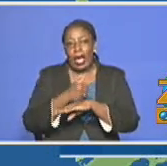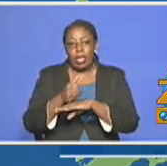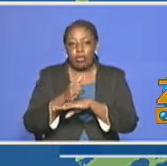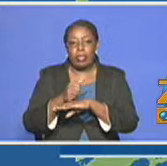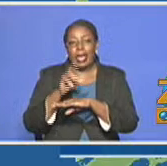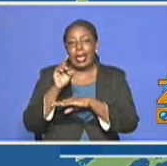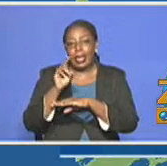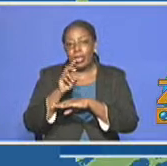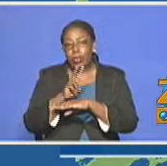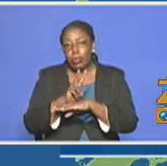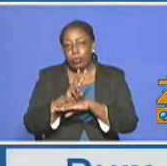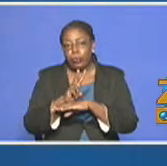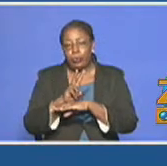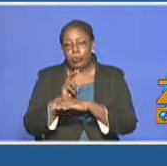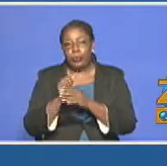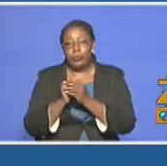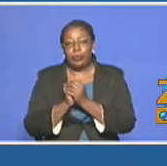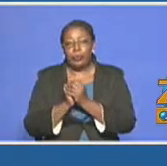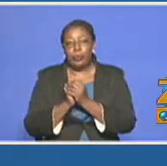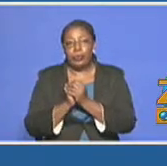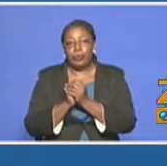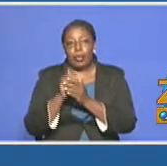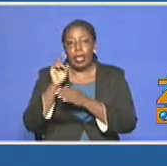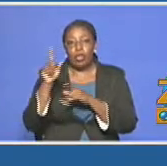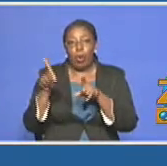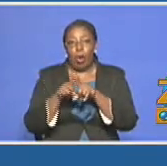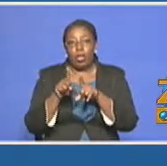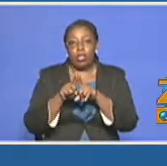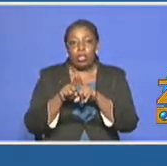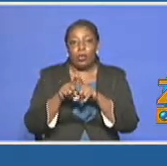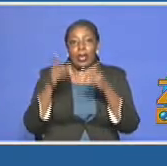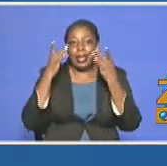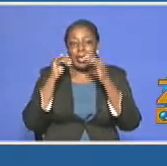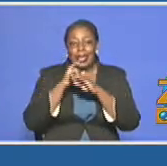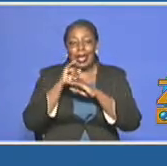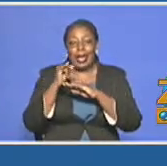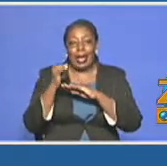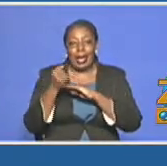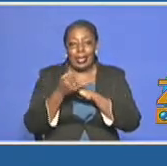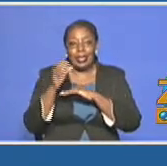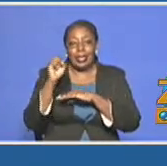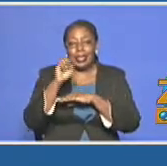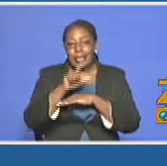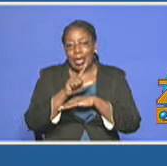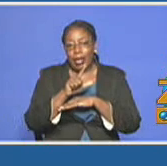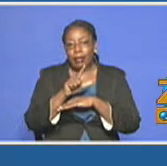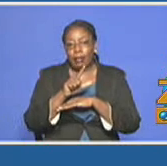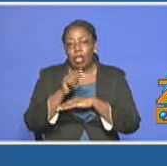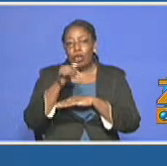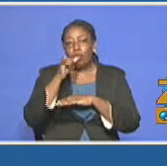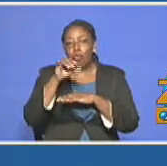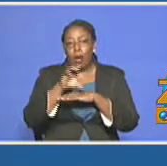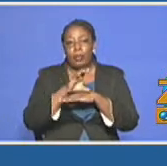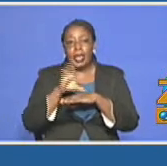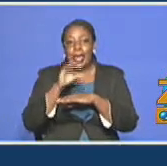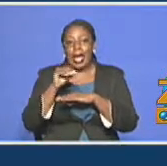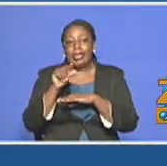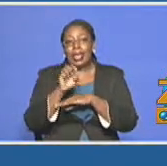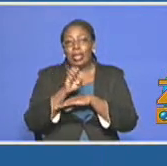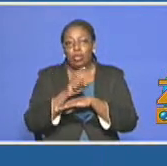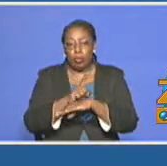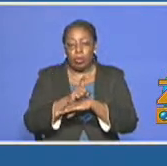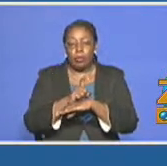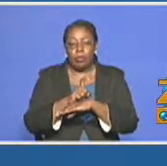Freshwick and Central Andros, all at 82 degrees. 82 also in Allenstown, Cat Allen, San Salvador, Rumkey, and